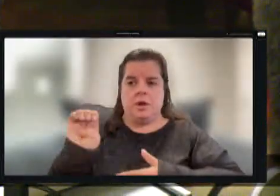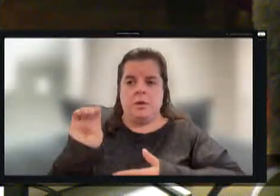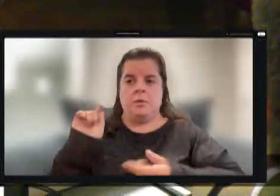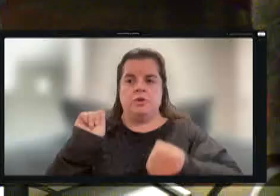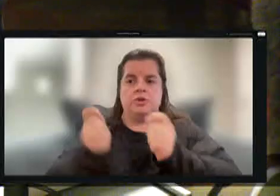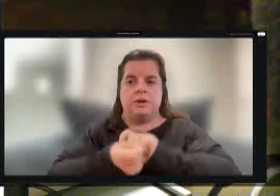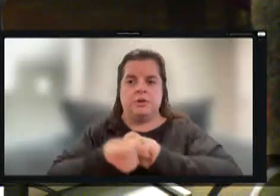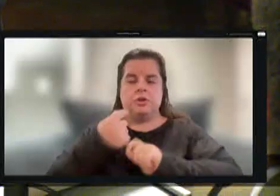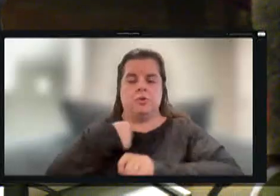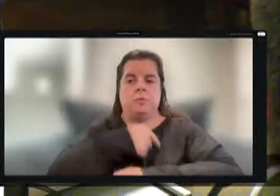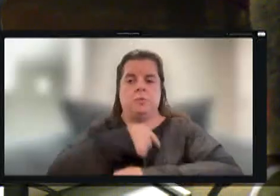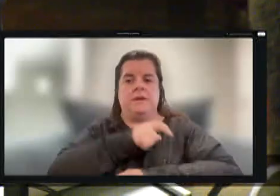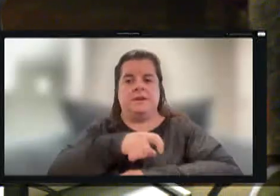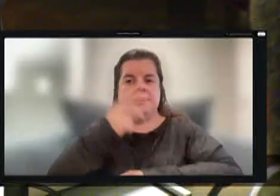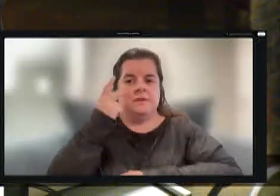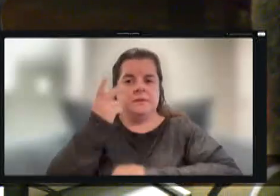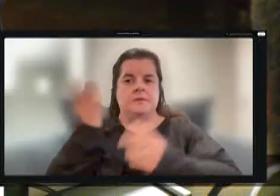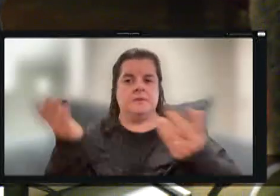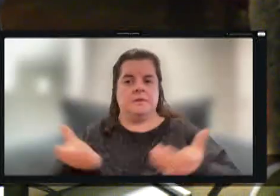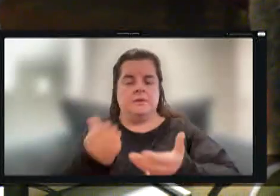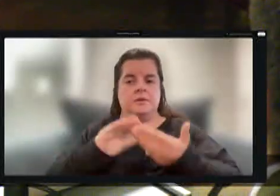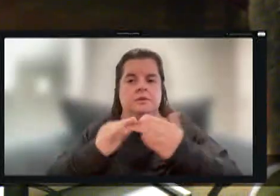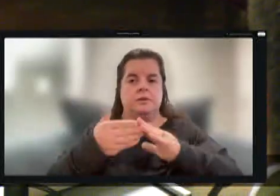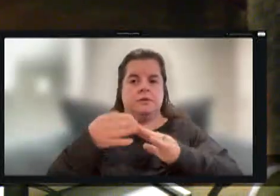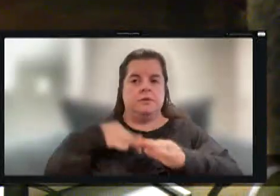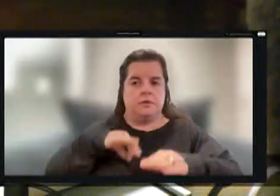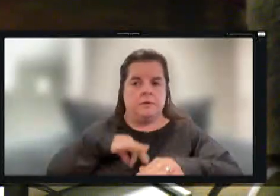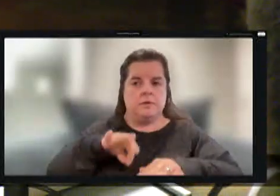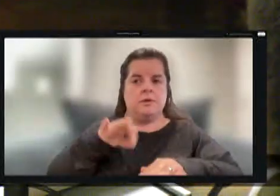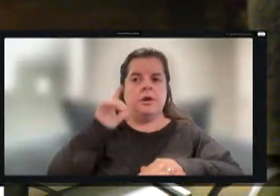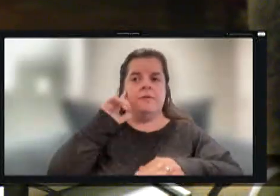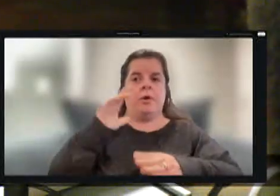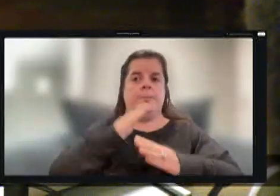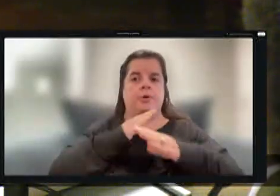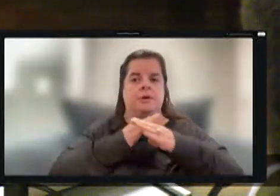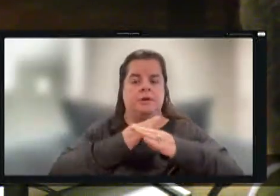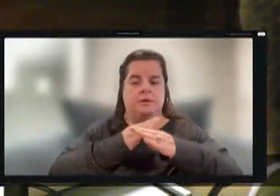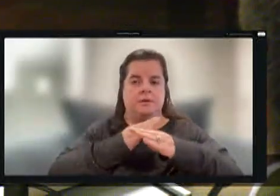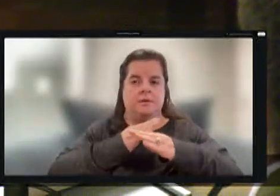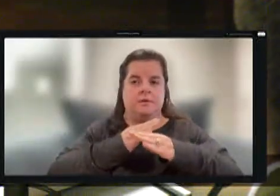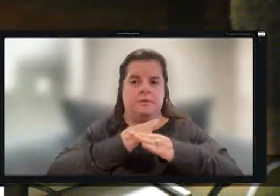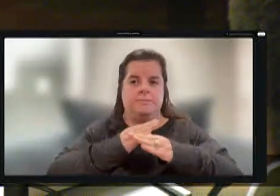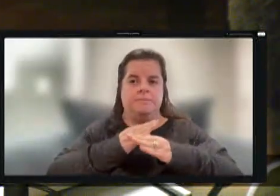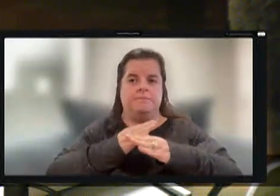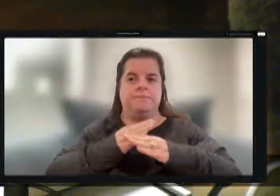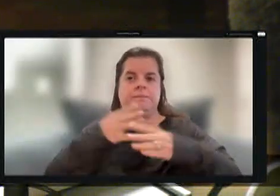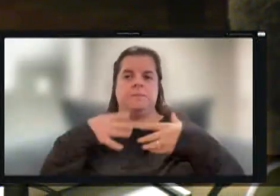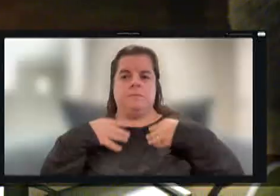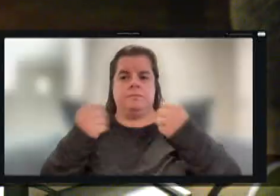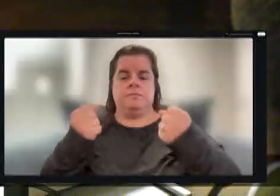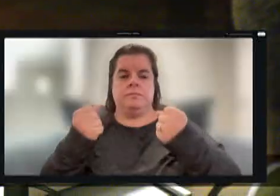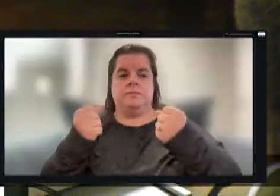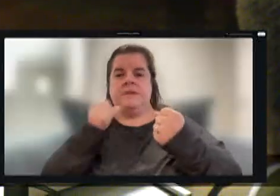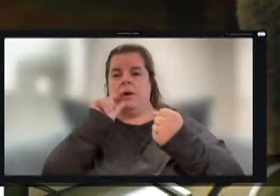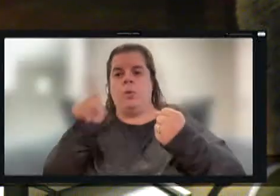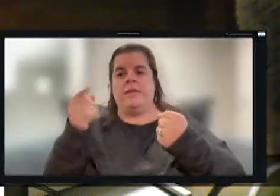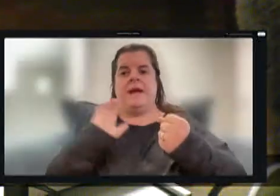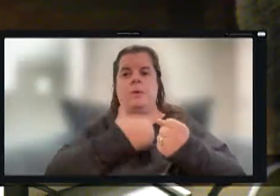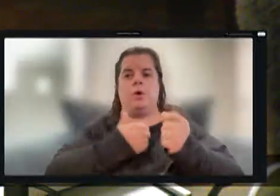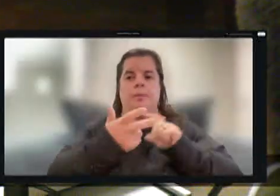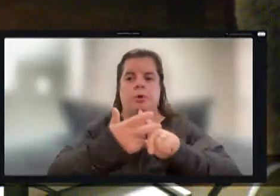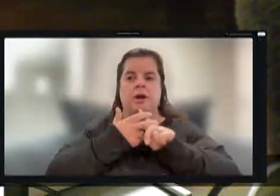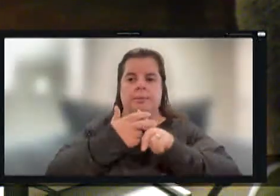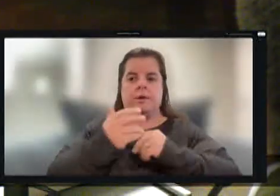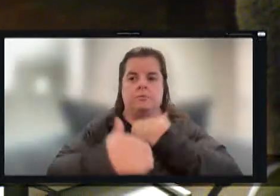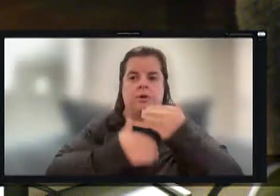see here in the city of Pittsburgh to protect and strengthen not only our procurement process generally to